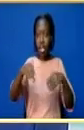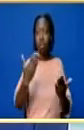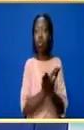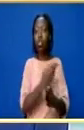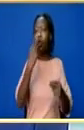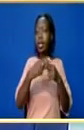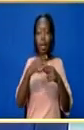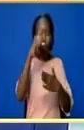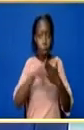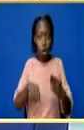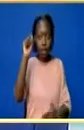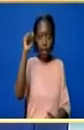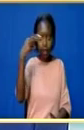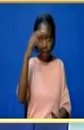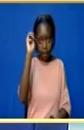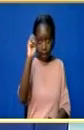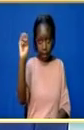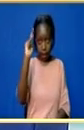Yes. Erosion.